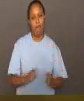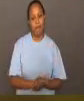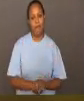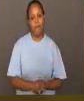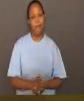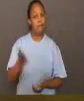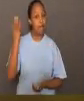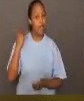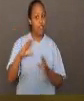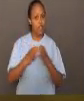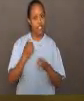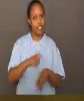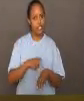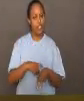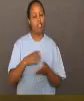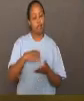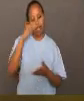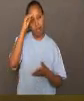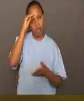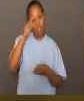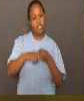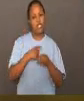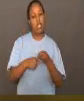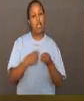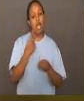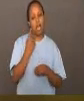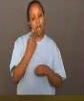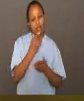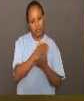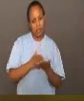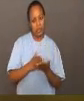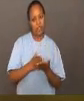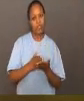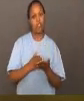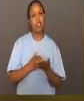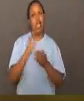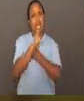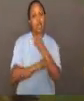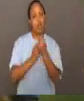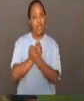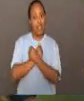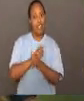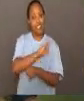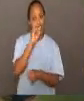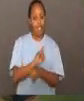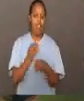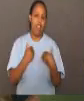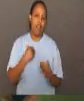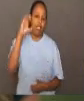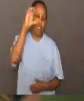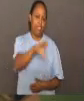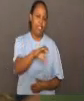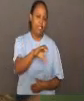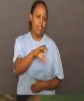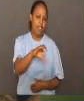Previously, we discussed some of the duties of a patriot citizen. We